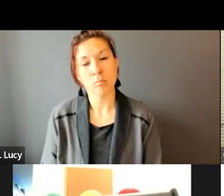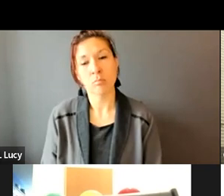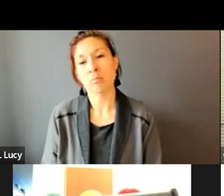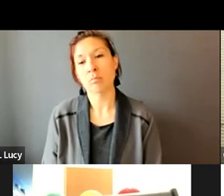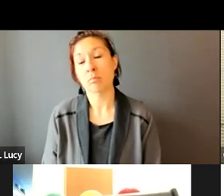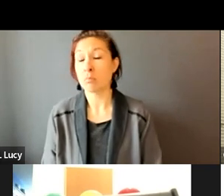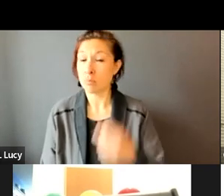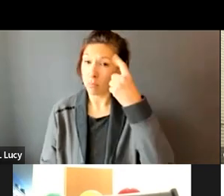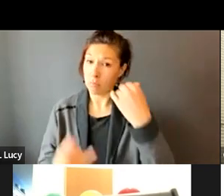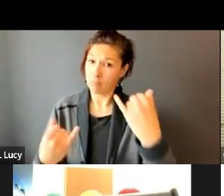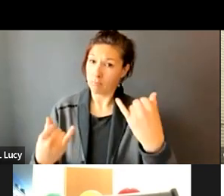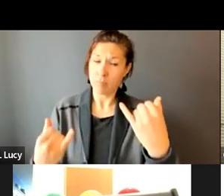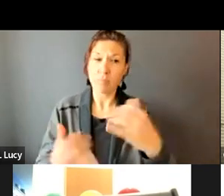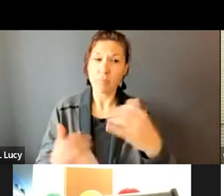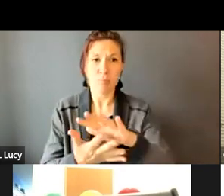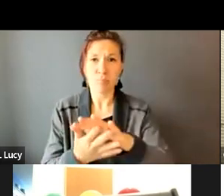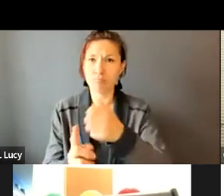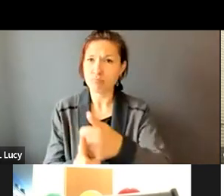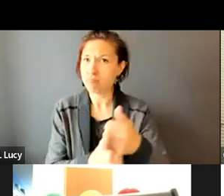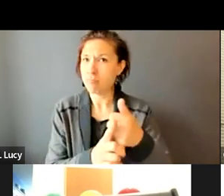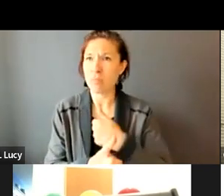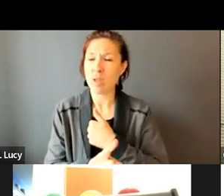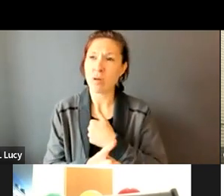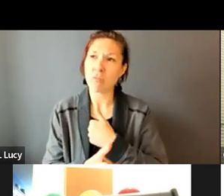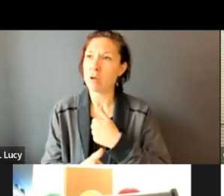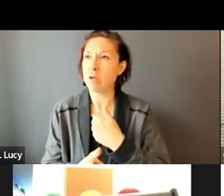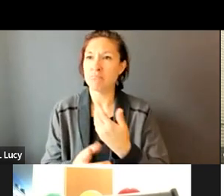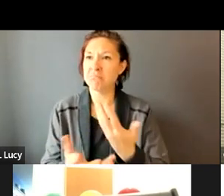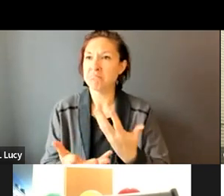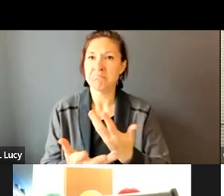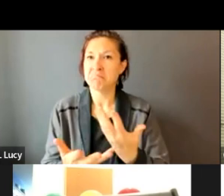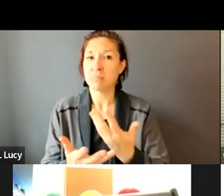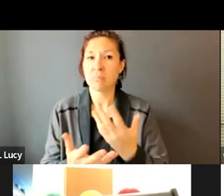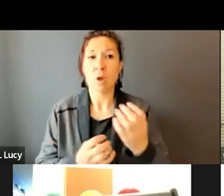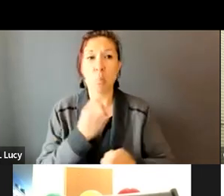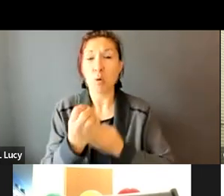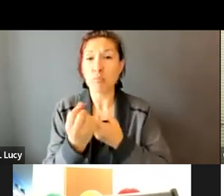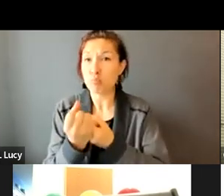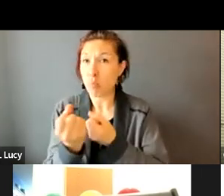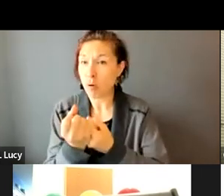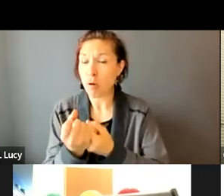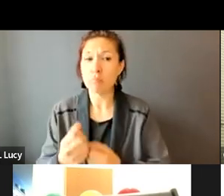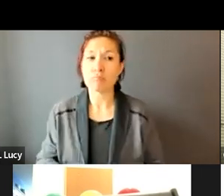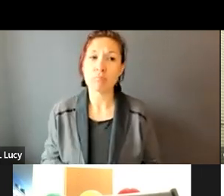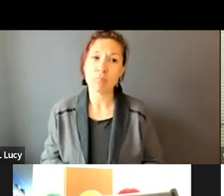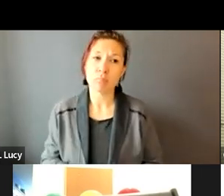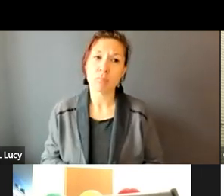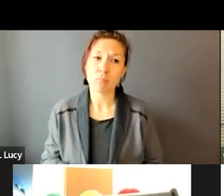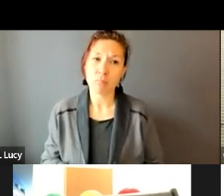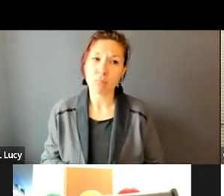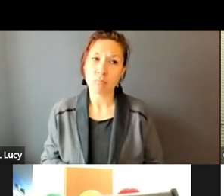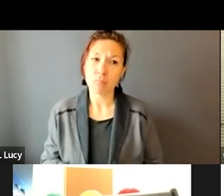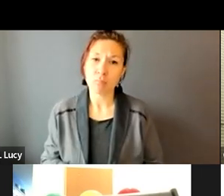right now the schools have uh some kind of emotional support and as you